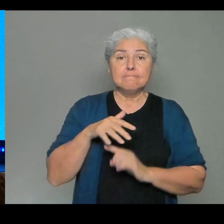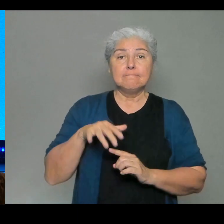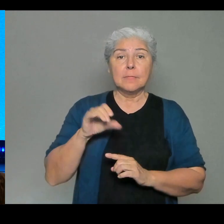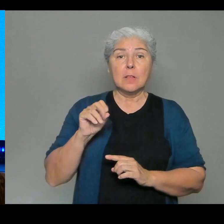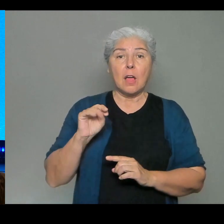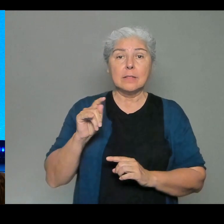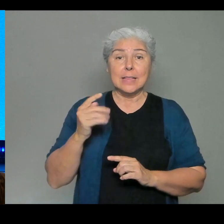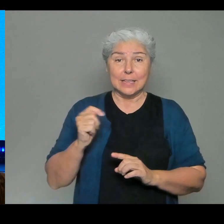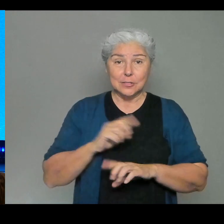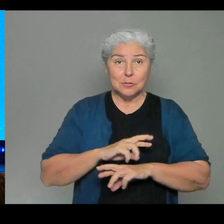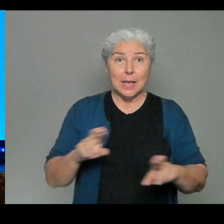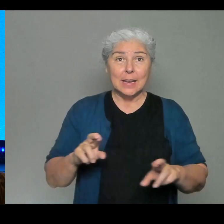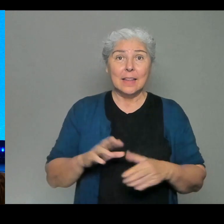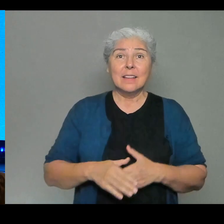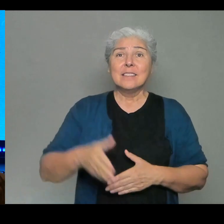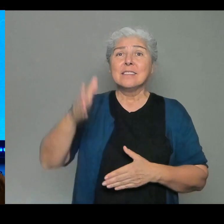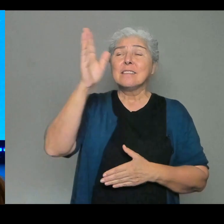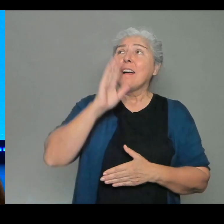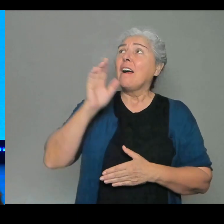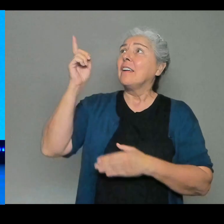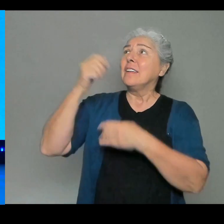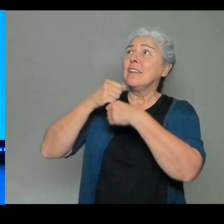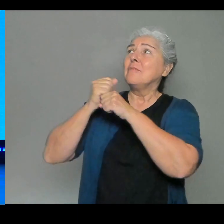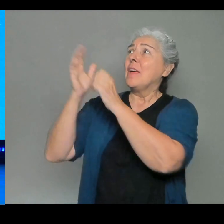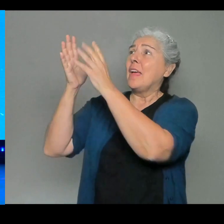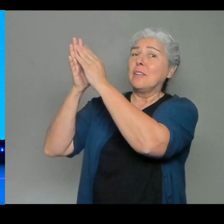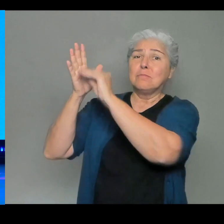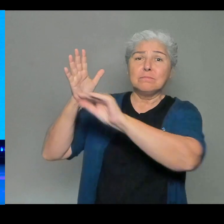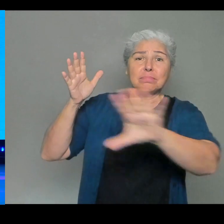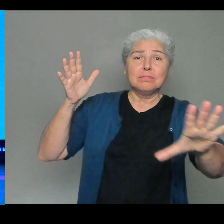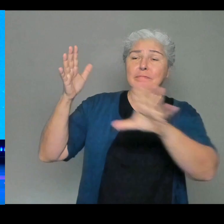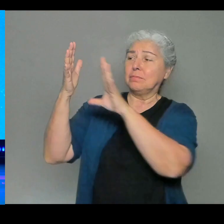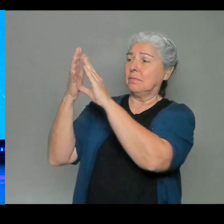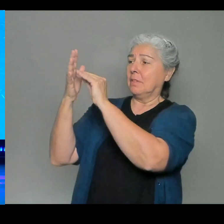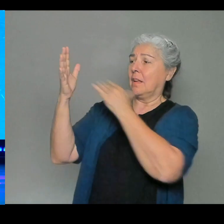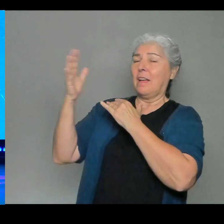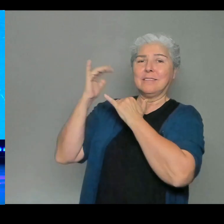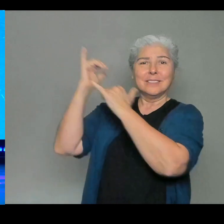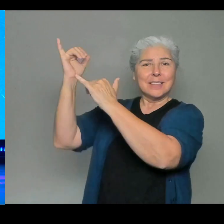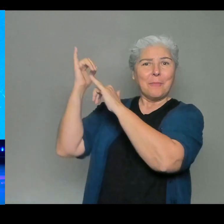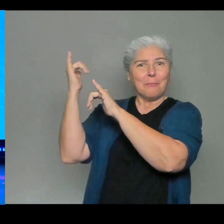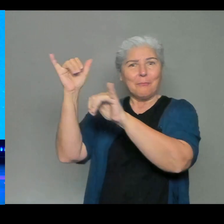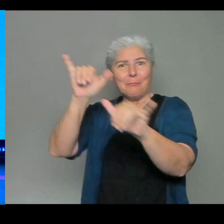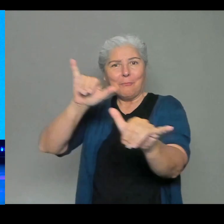gospel context. We're going to start with the word God. On three. One, two, three.